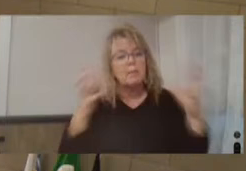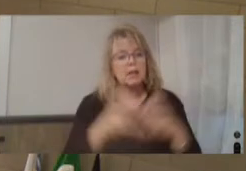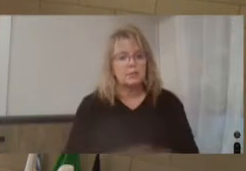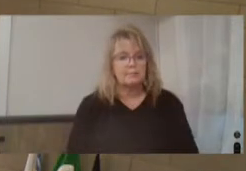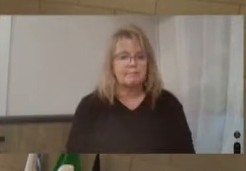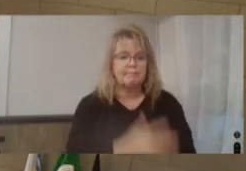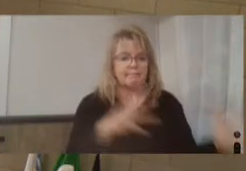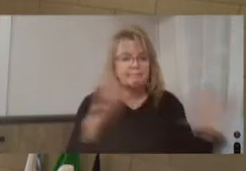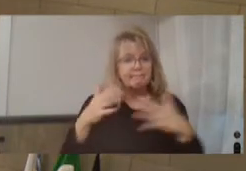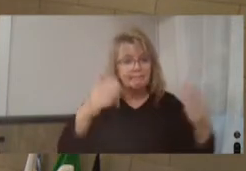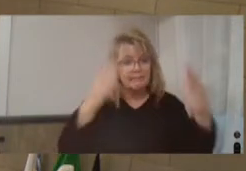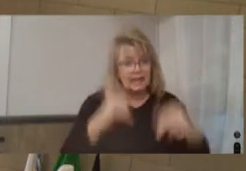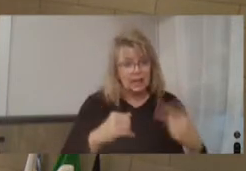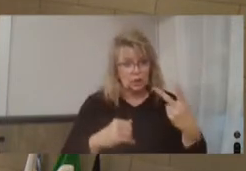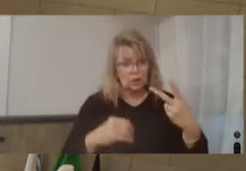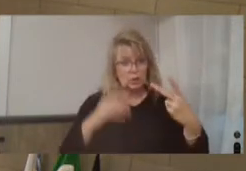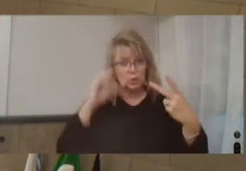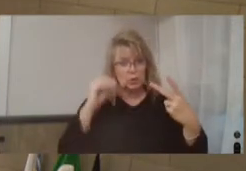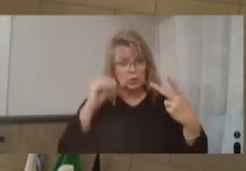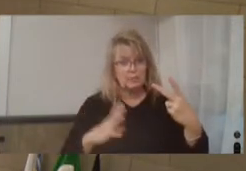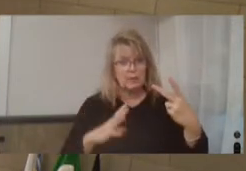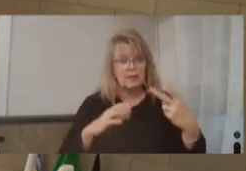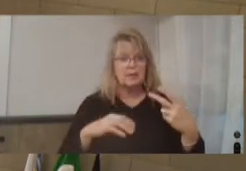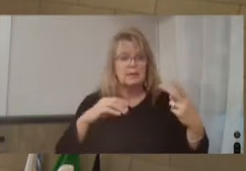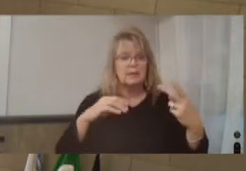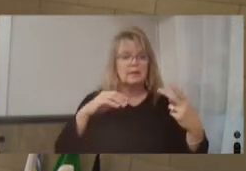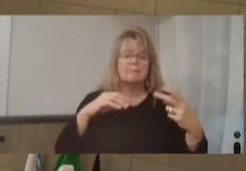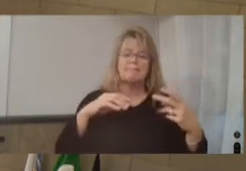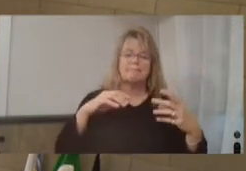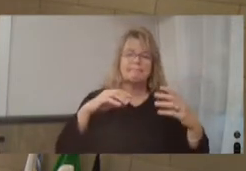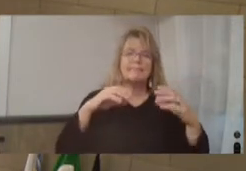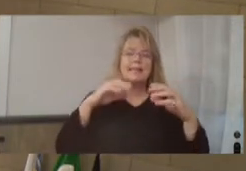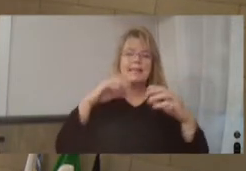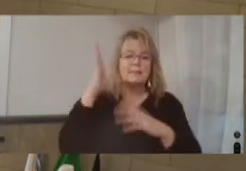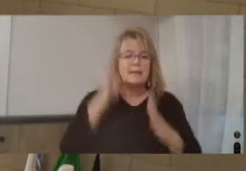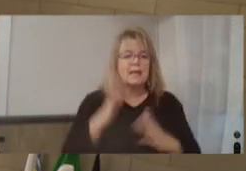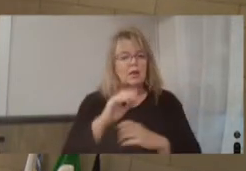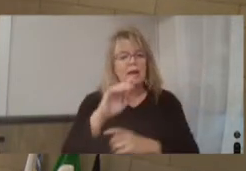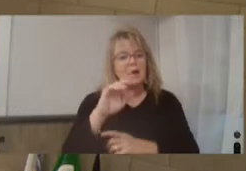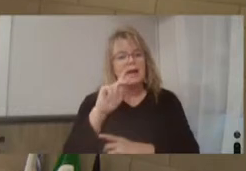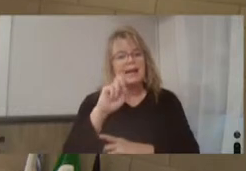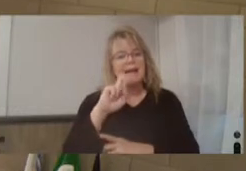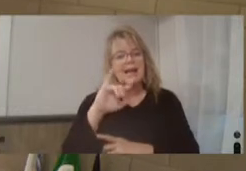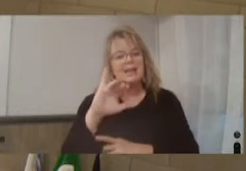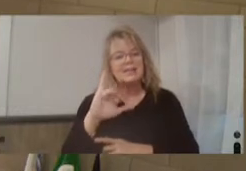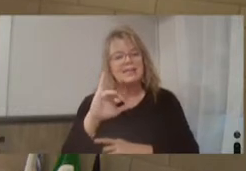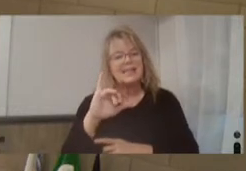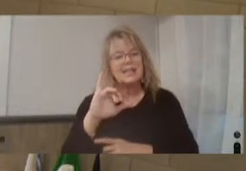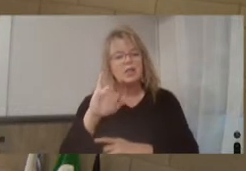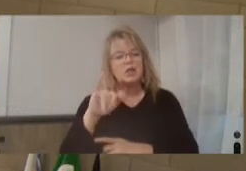Our next two speakers are Kelsey Joseph and Tanika Nicholson.